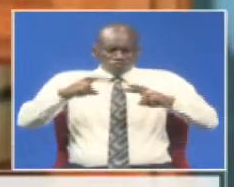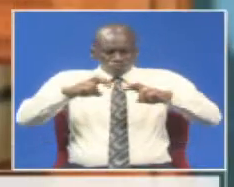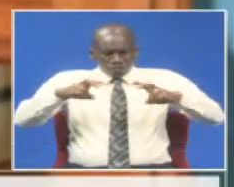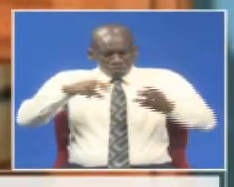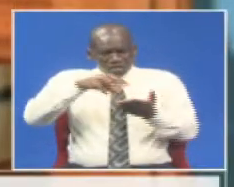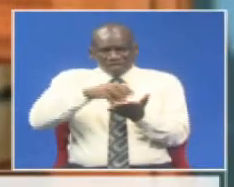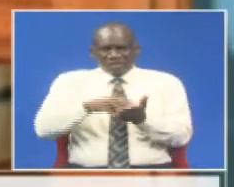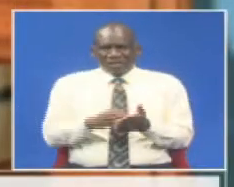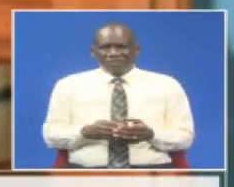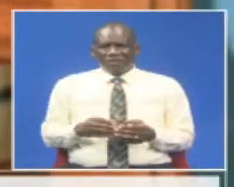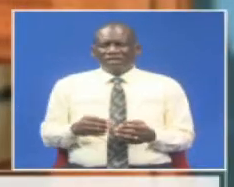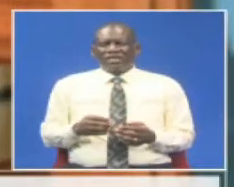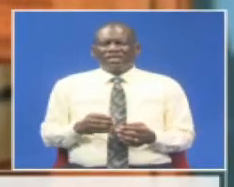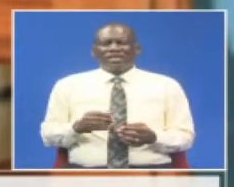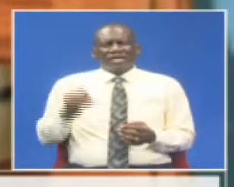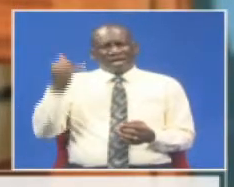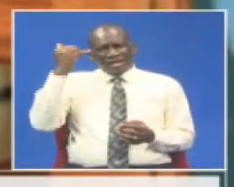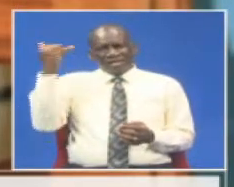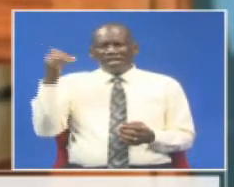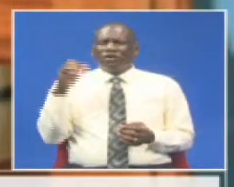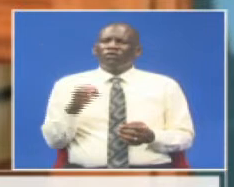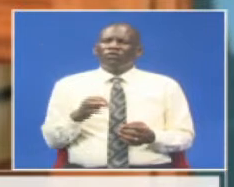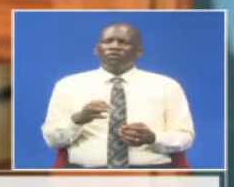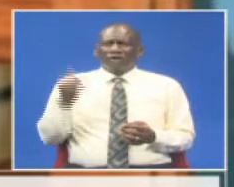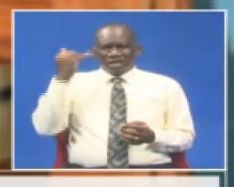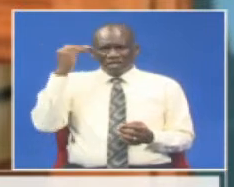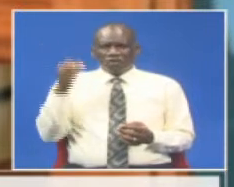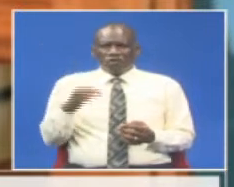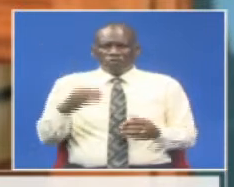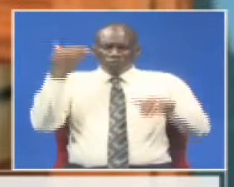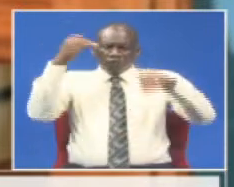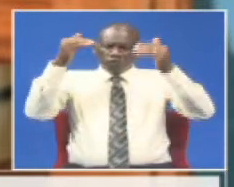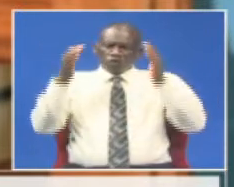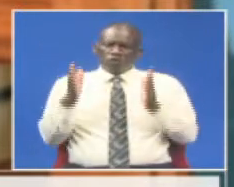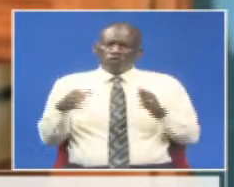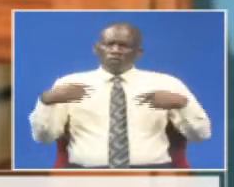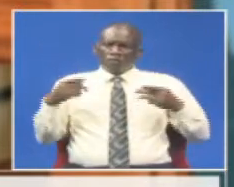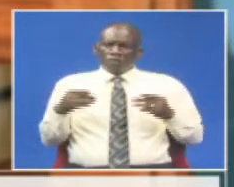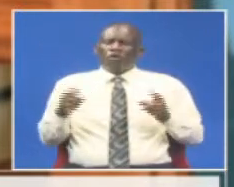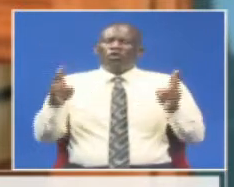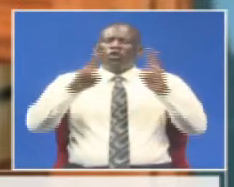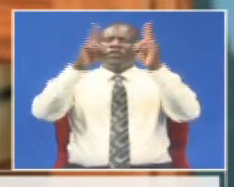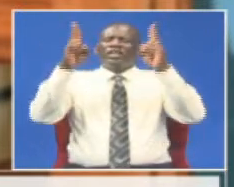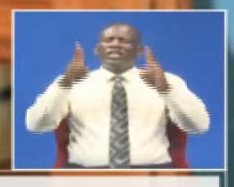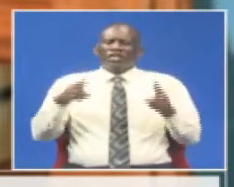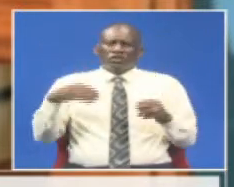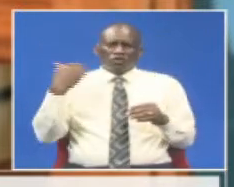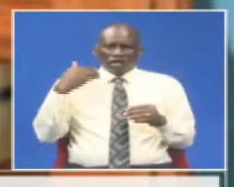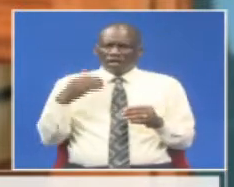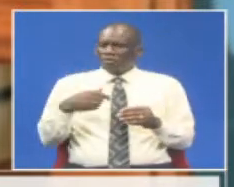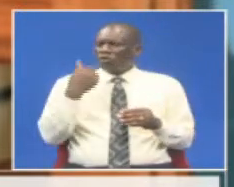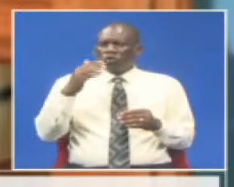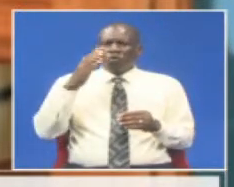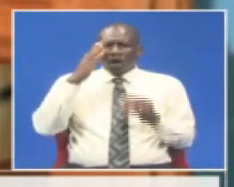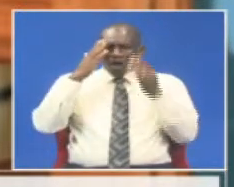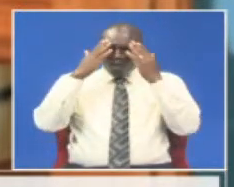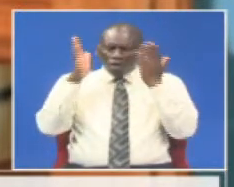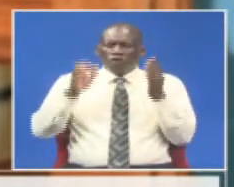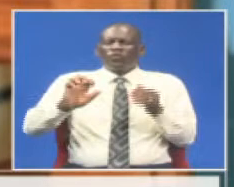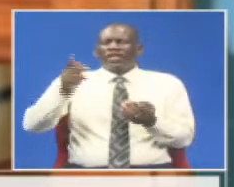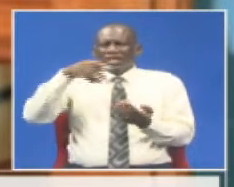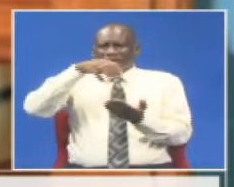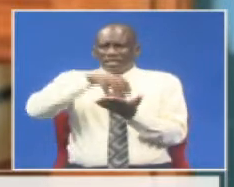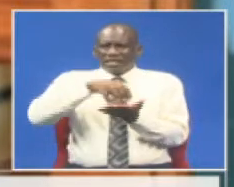The perception of scholars of international crimes who are aware of the Kenyan